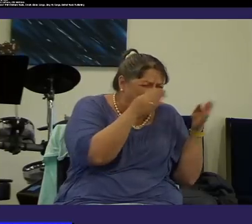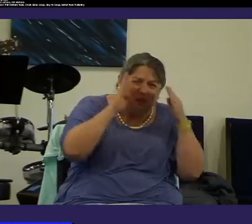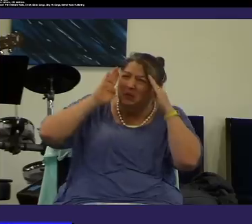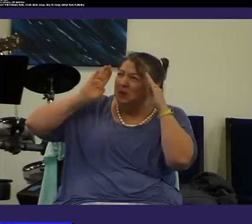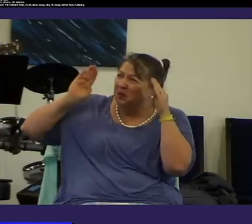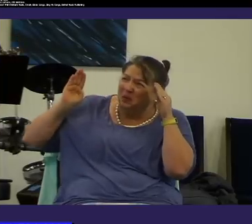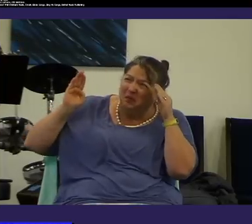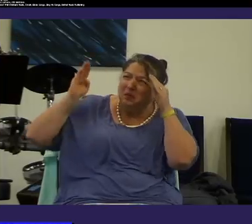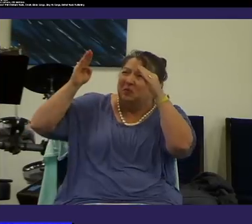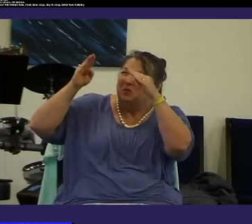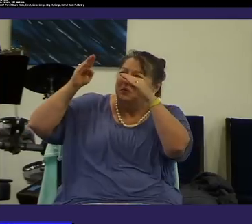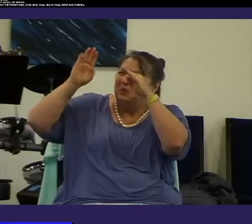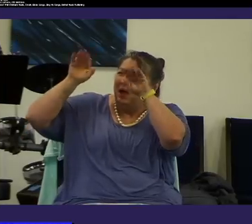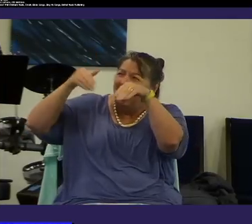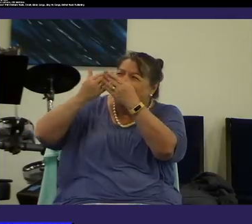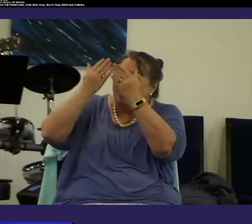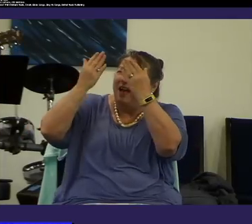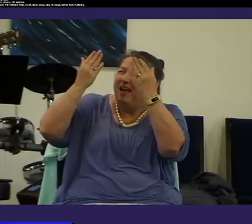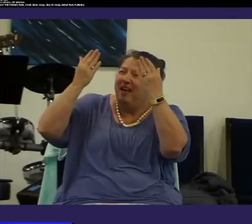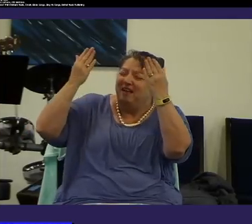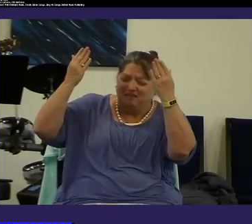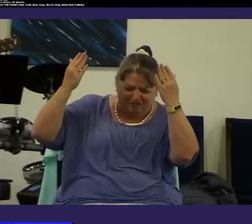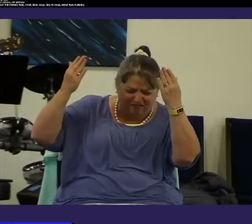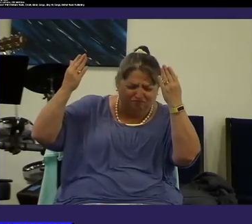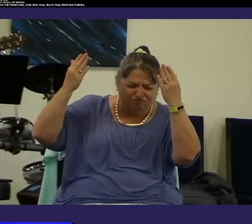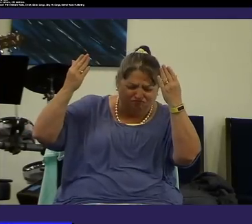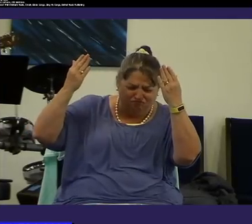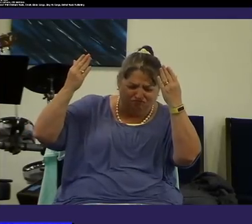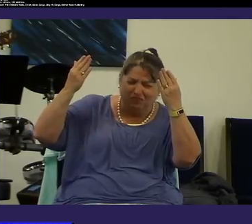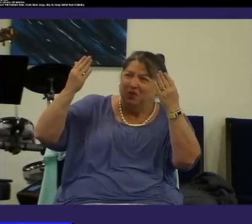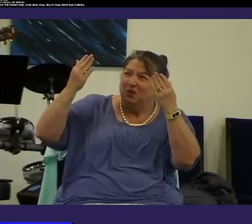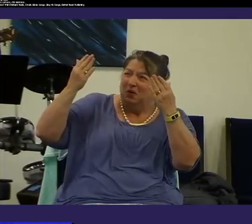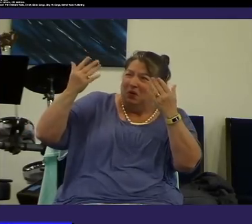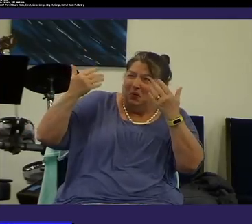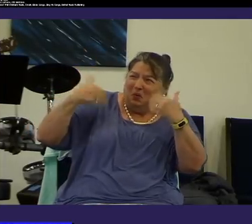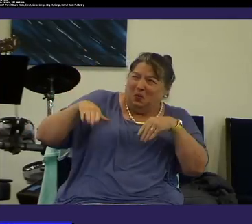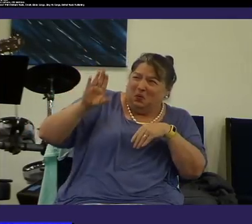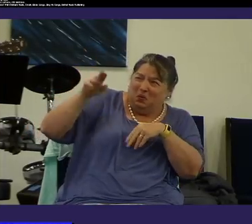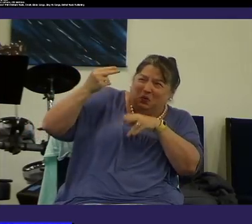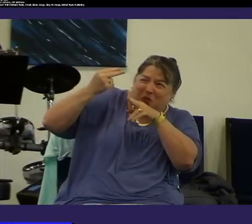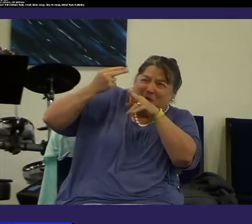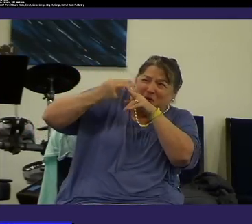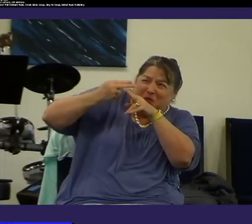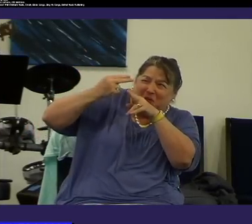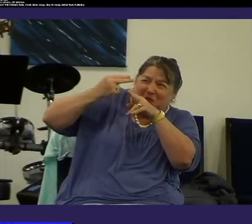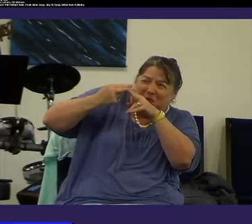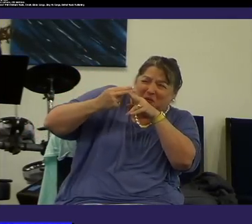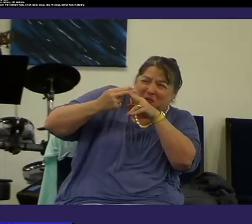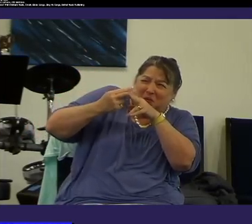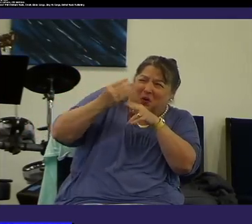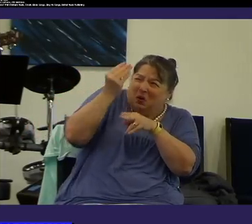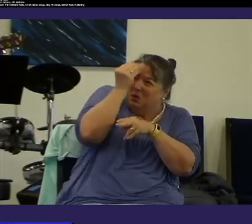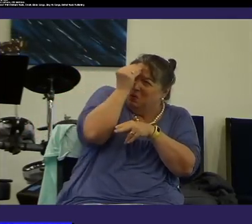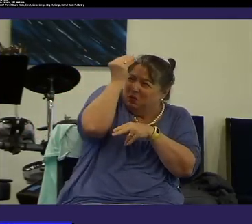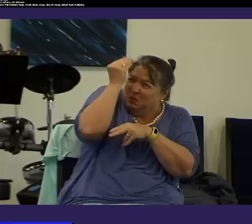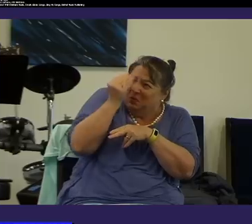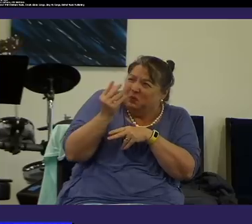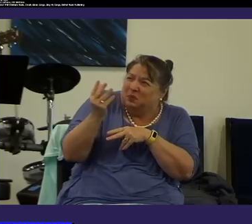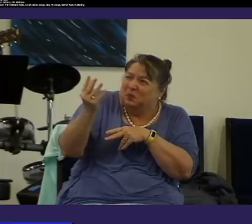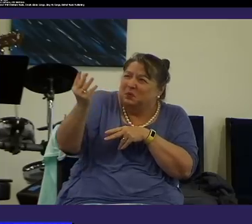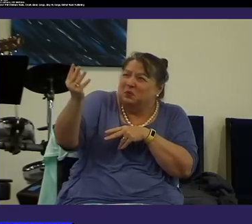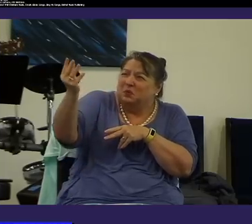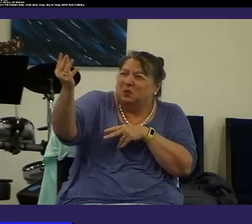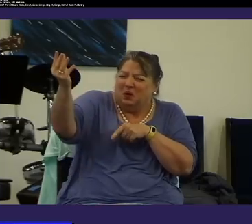desperation, I turned to heaven and spoke your name